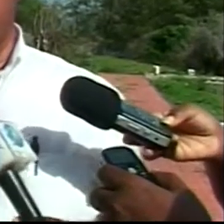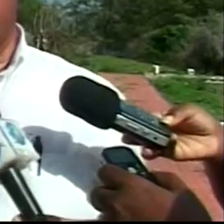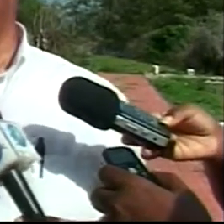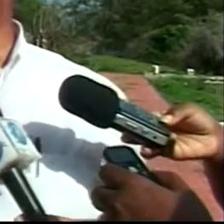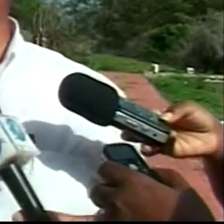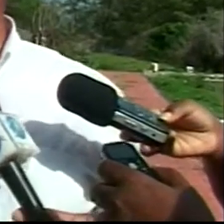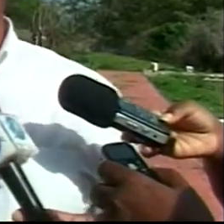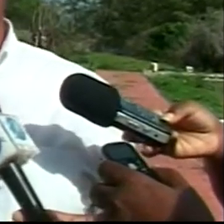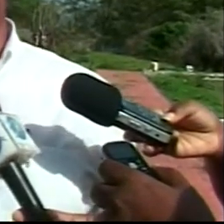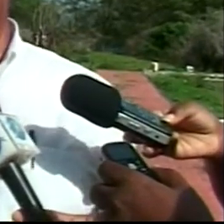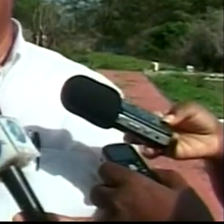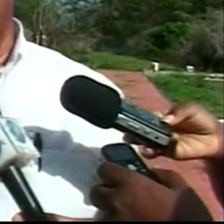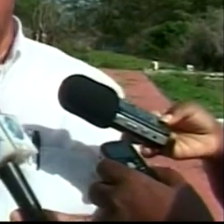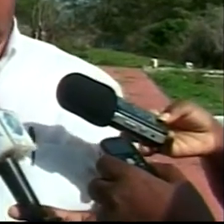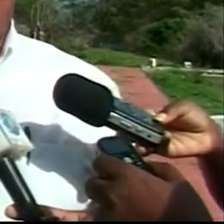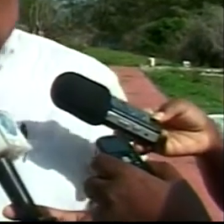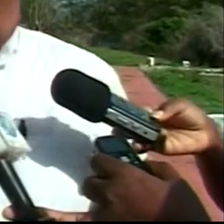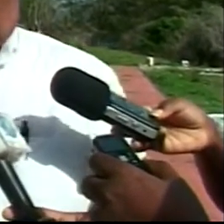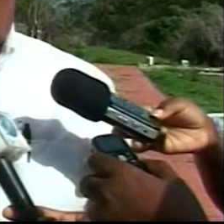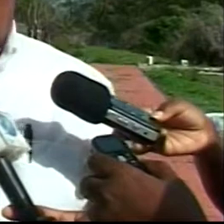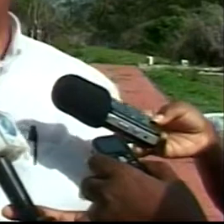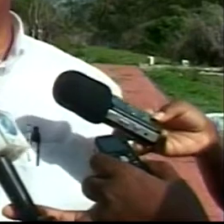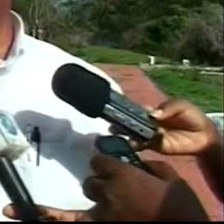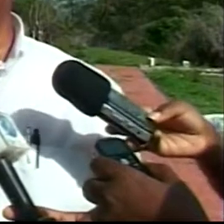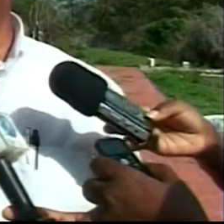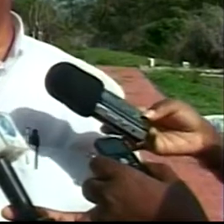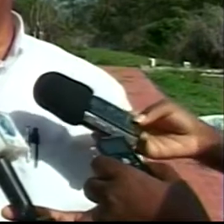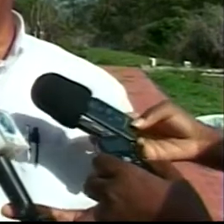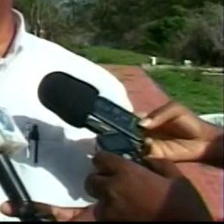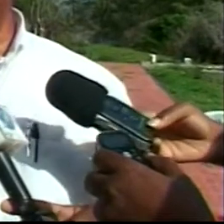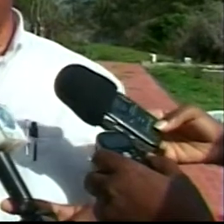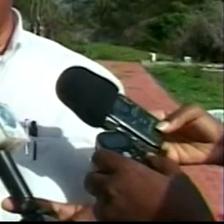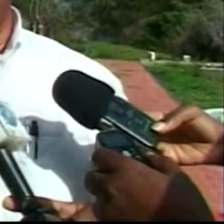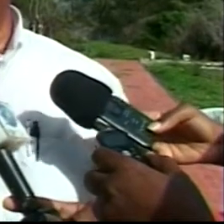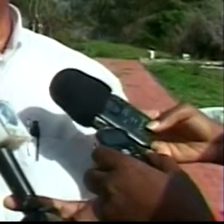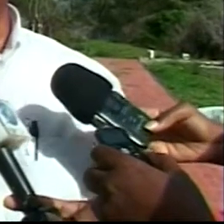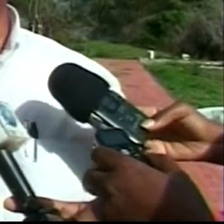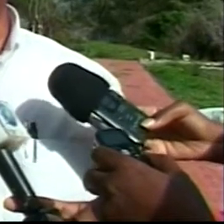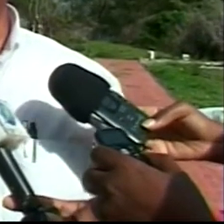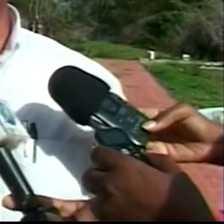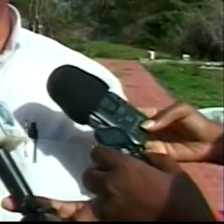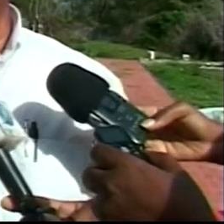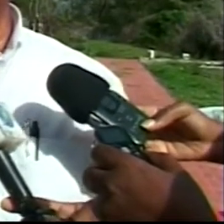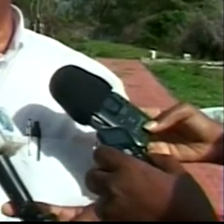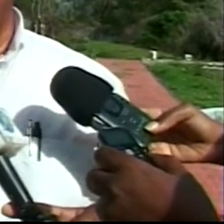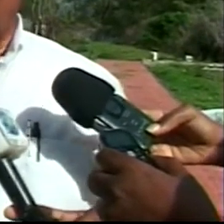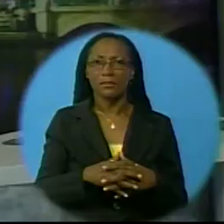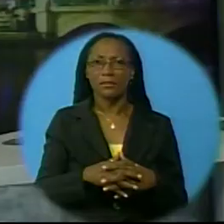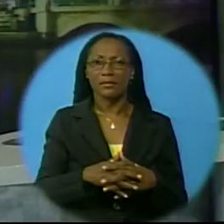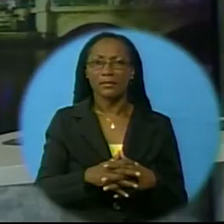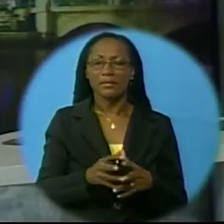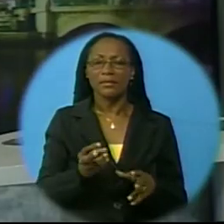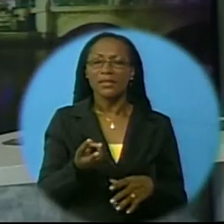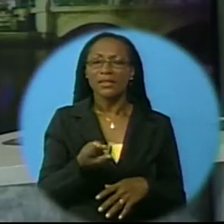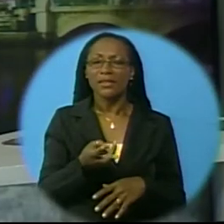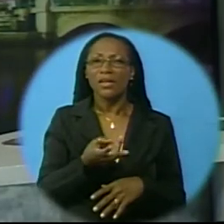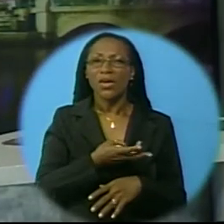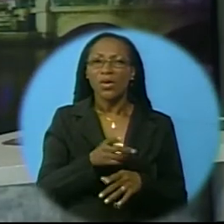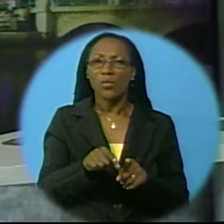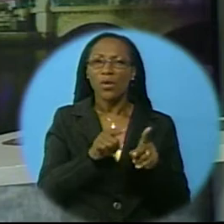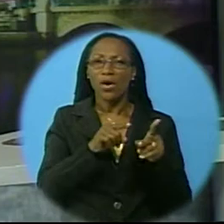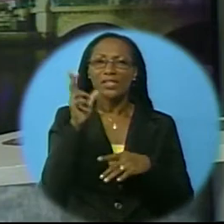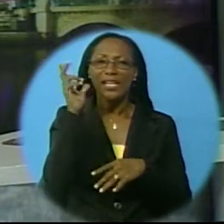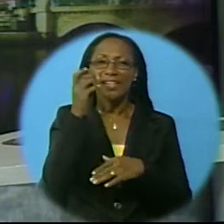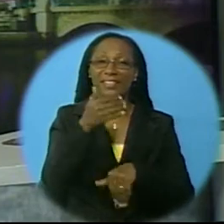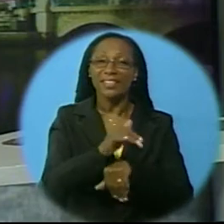other nice things that Sandals got. We should have a good stock in a few years to come. And we're also